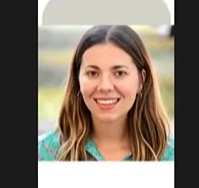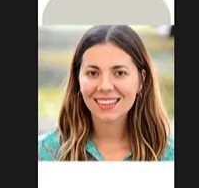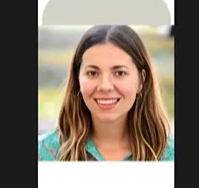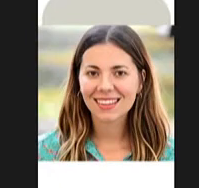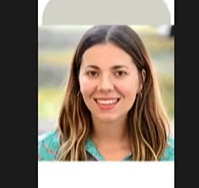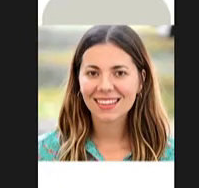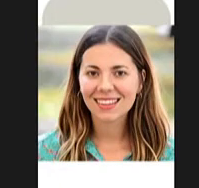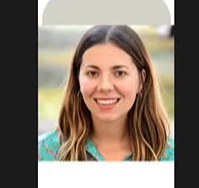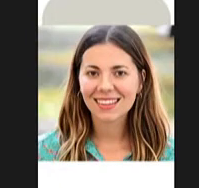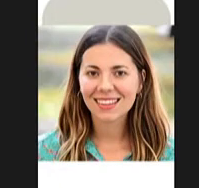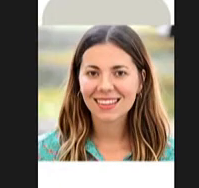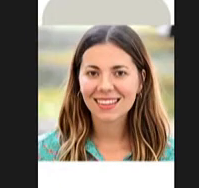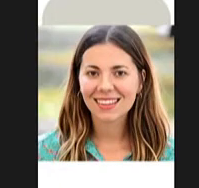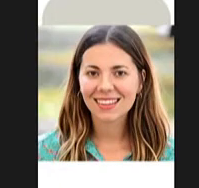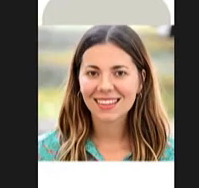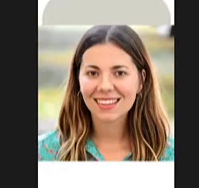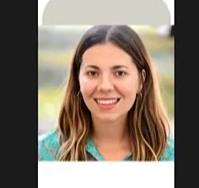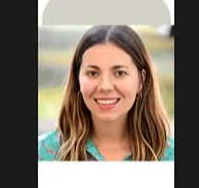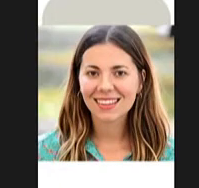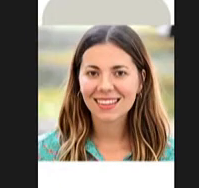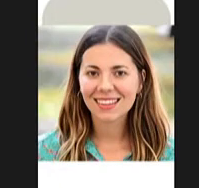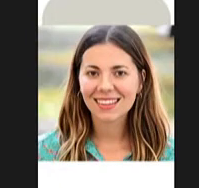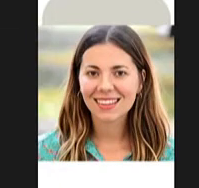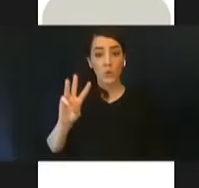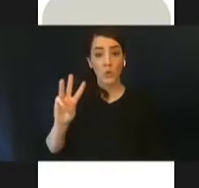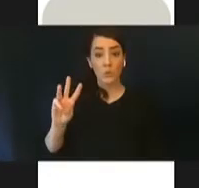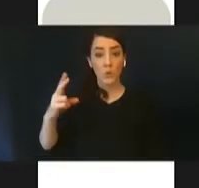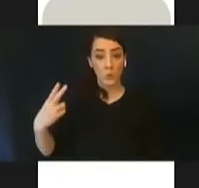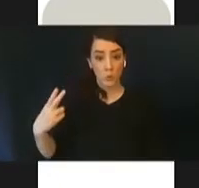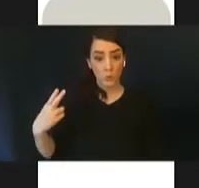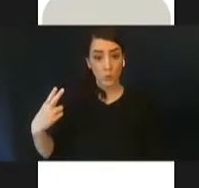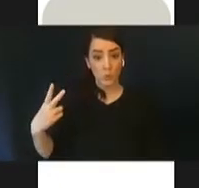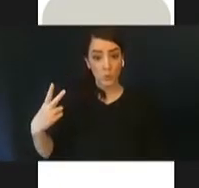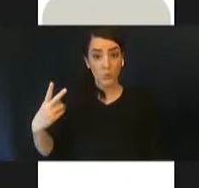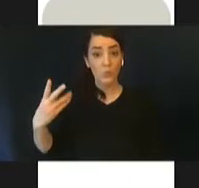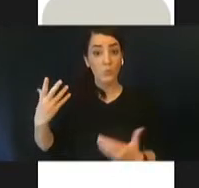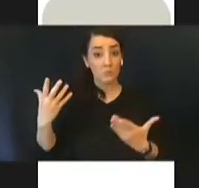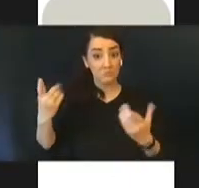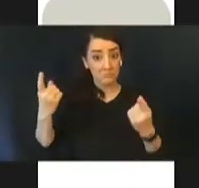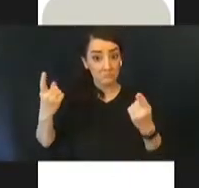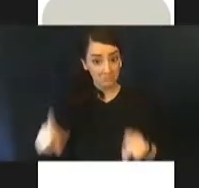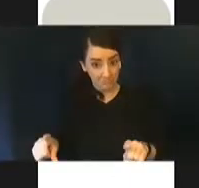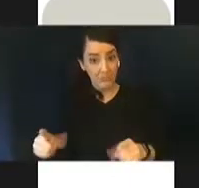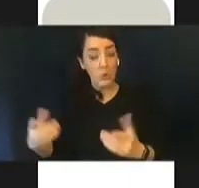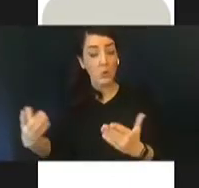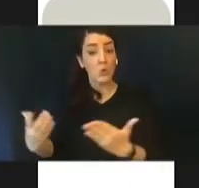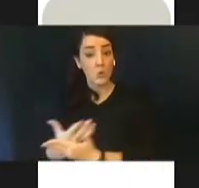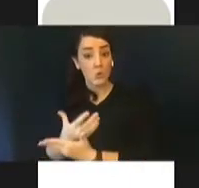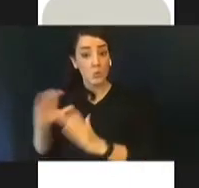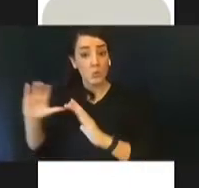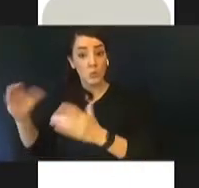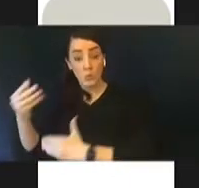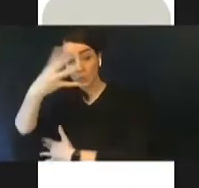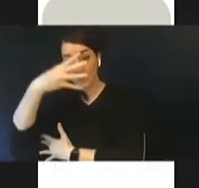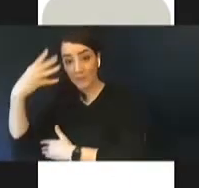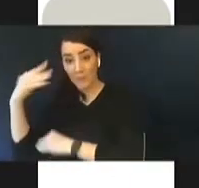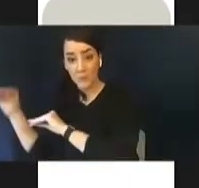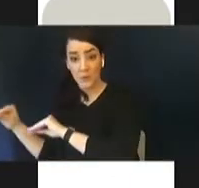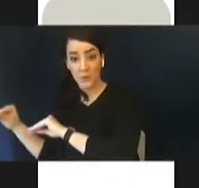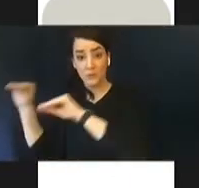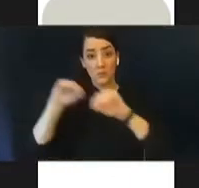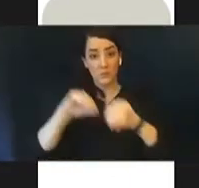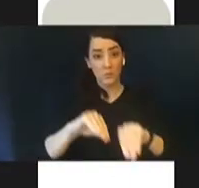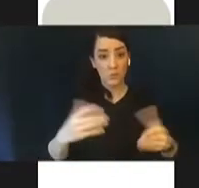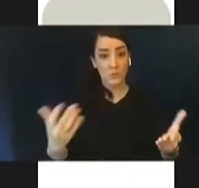Um, after World War II, a new wave of political refugees came to Minnesota under the provisions of the Displaced